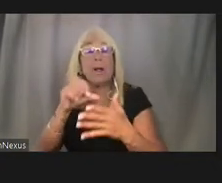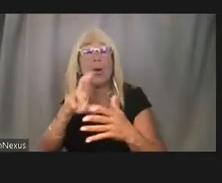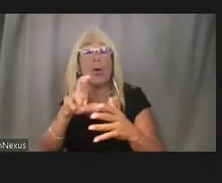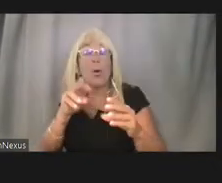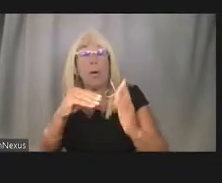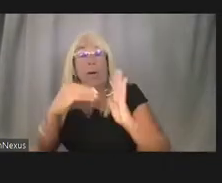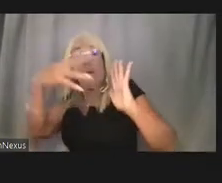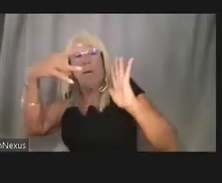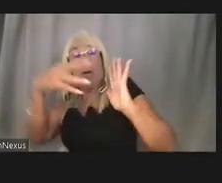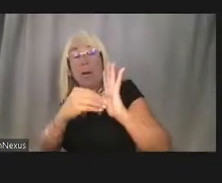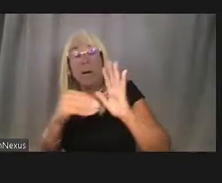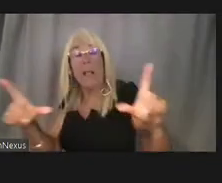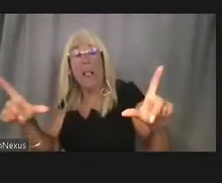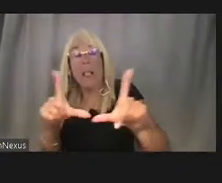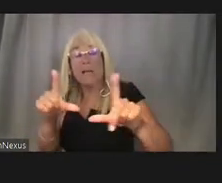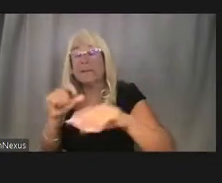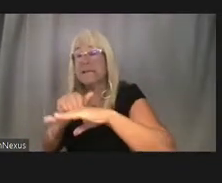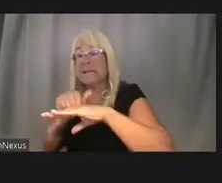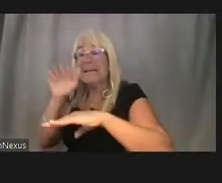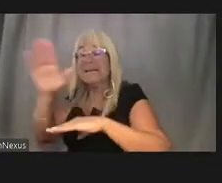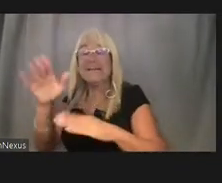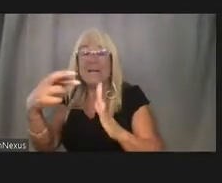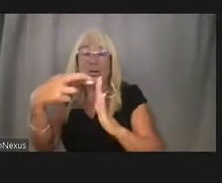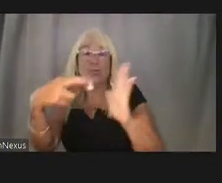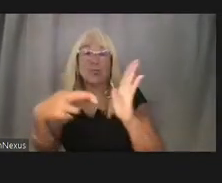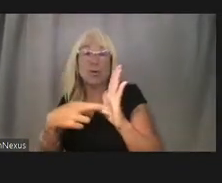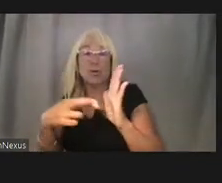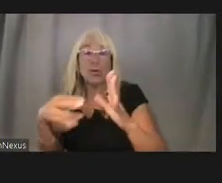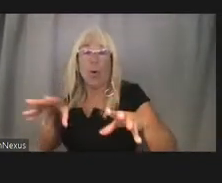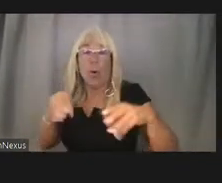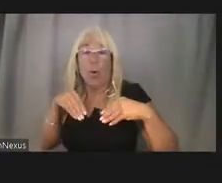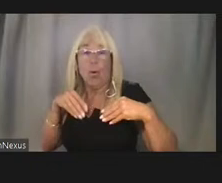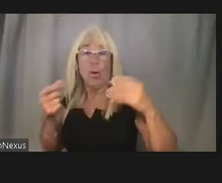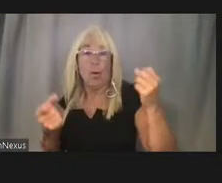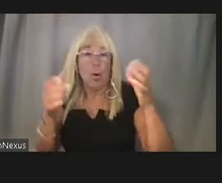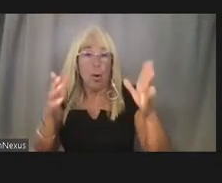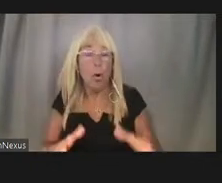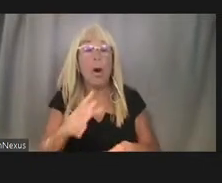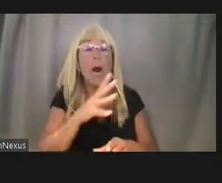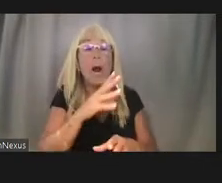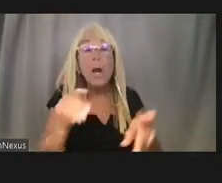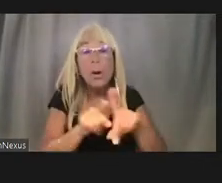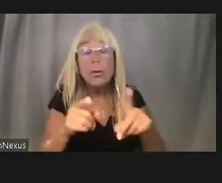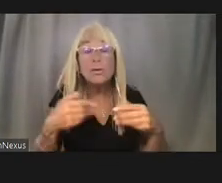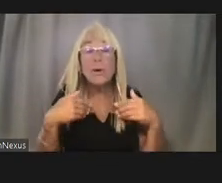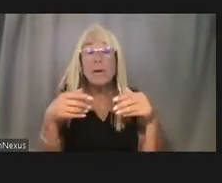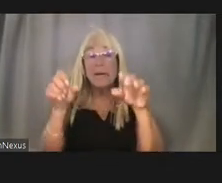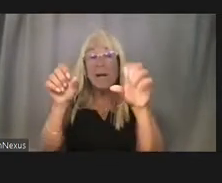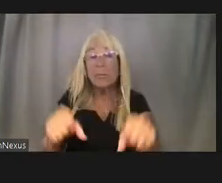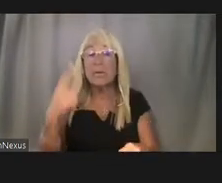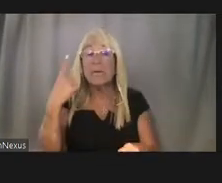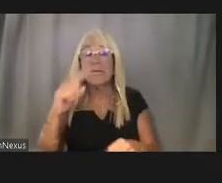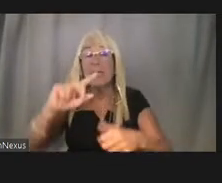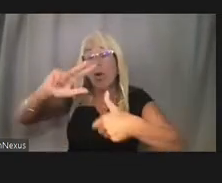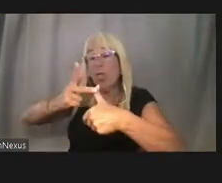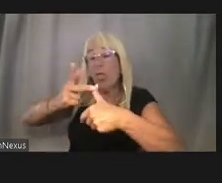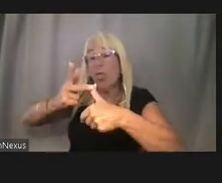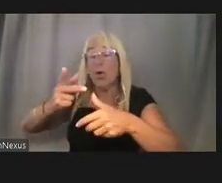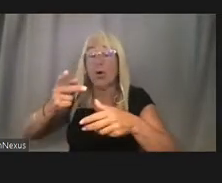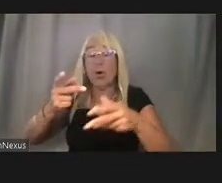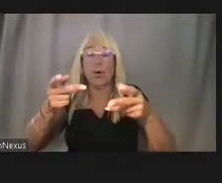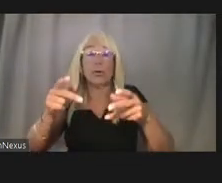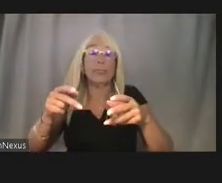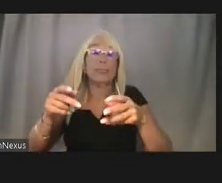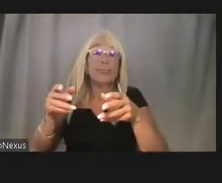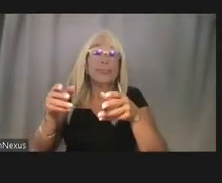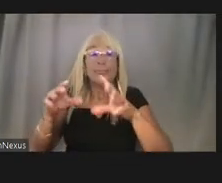plate and a bill is mailed to the registered owner of the vehicle and we will also have the capability for future third-party providers in